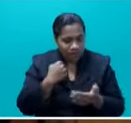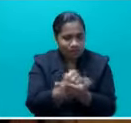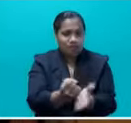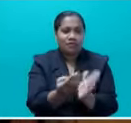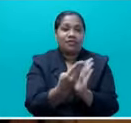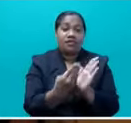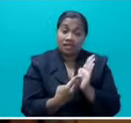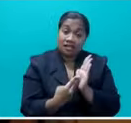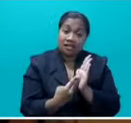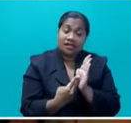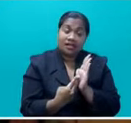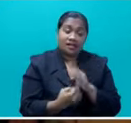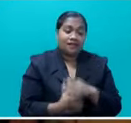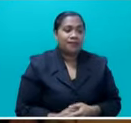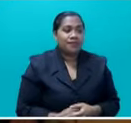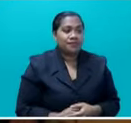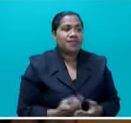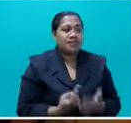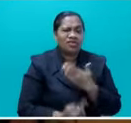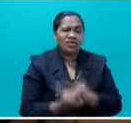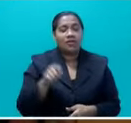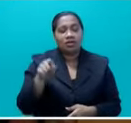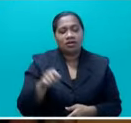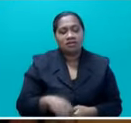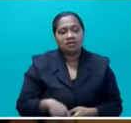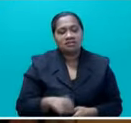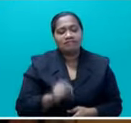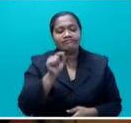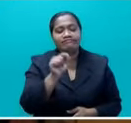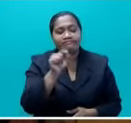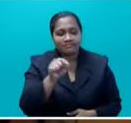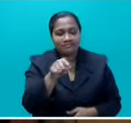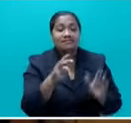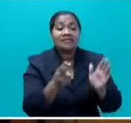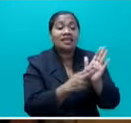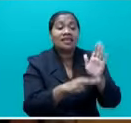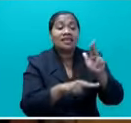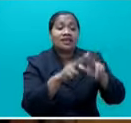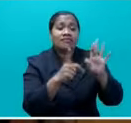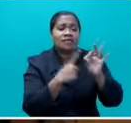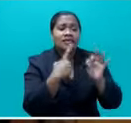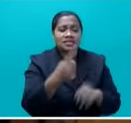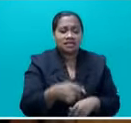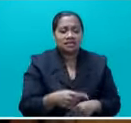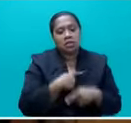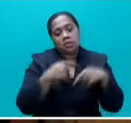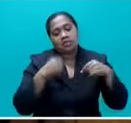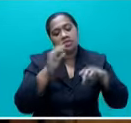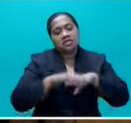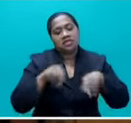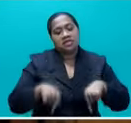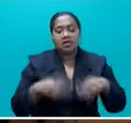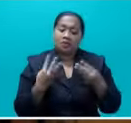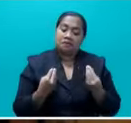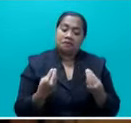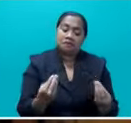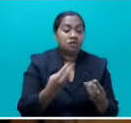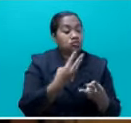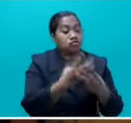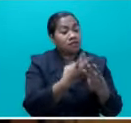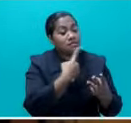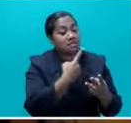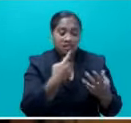and he had to pick on NFP to say, we're sitting here and don't say anything what Sodelpa says. We don't